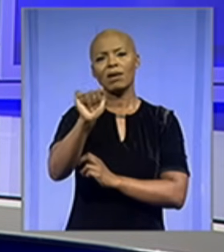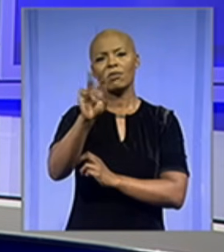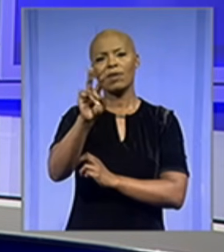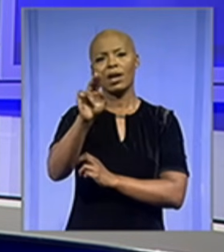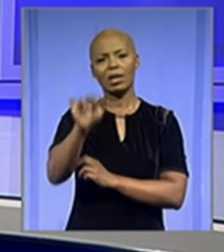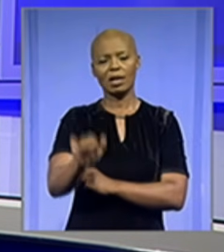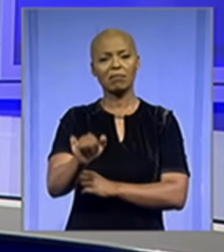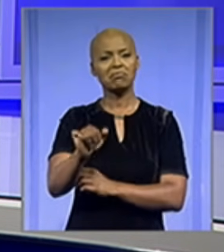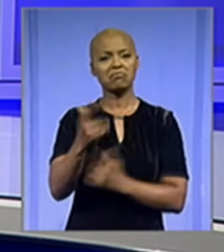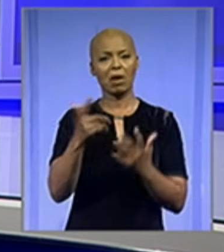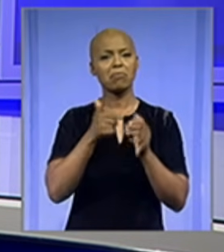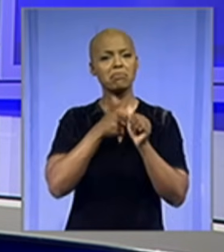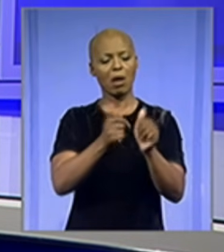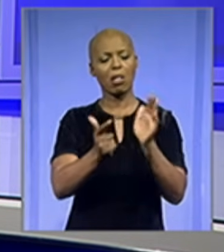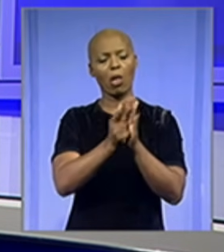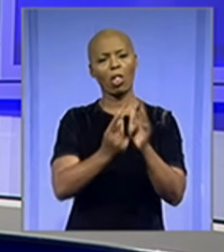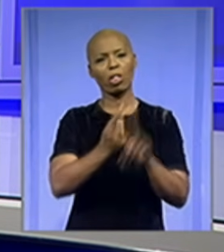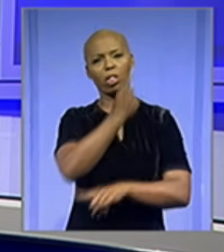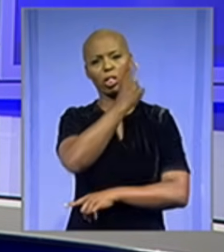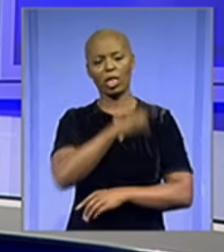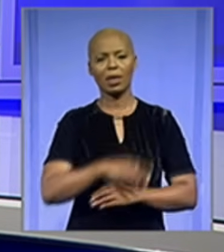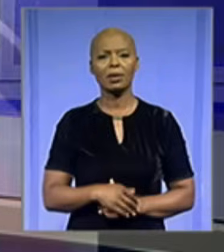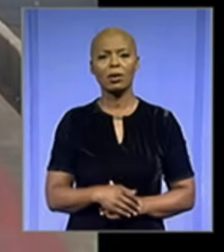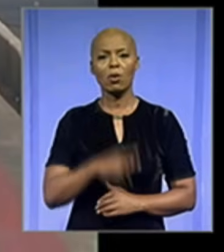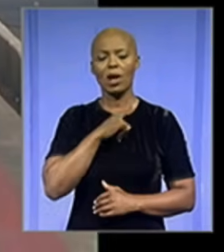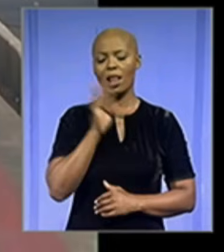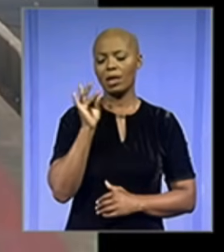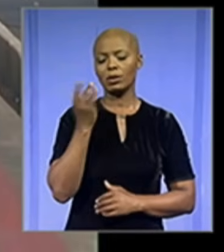Trans ba bolotse strike ka Laboraro.